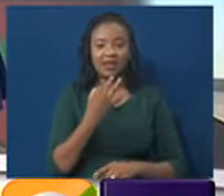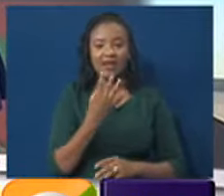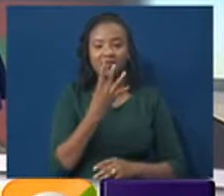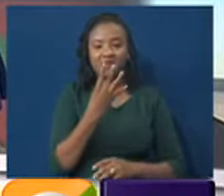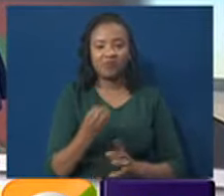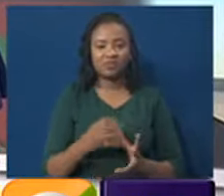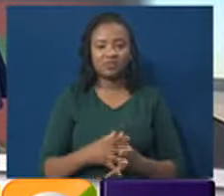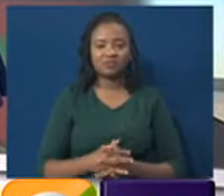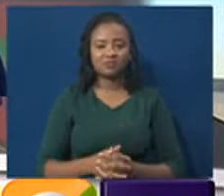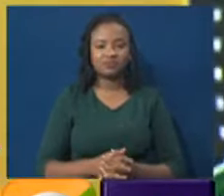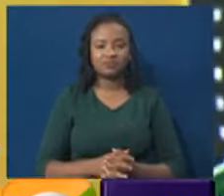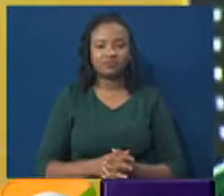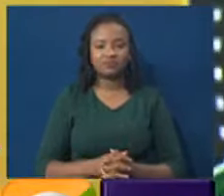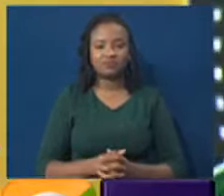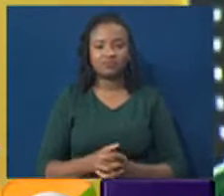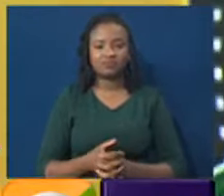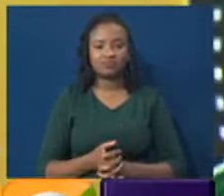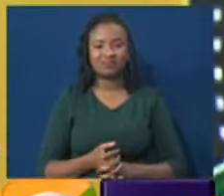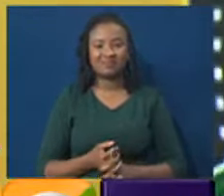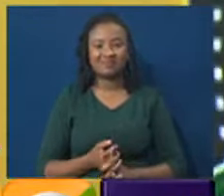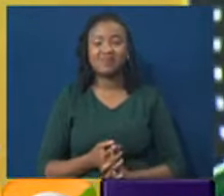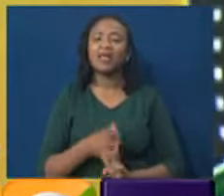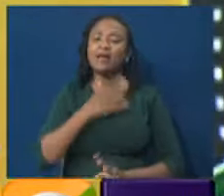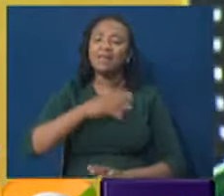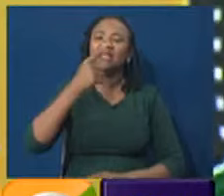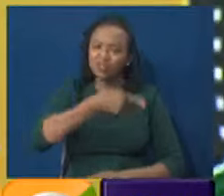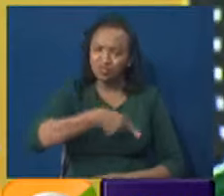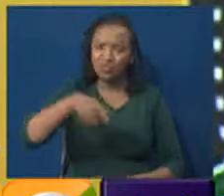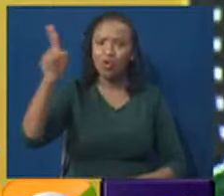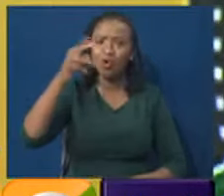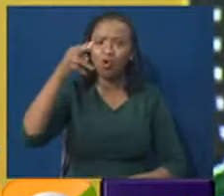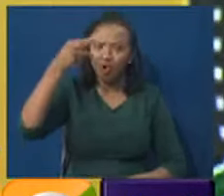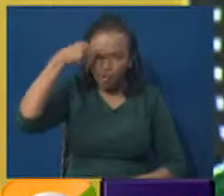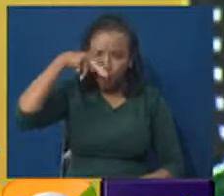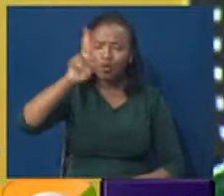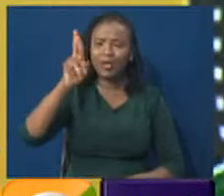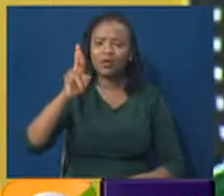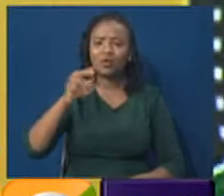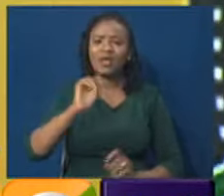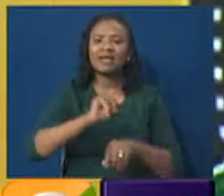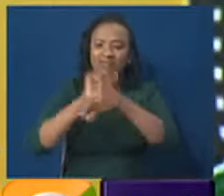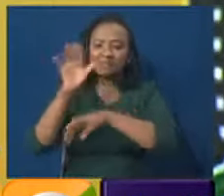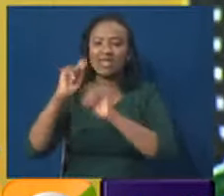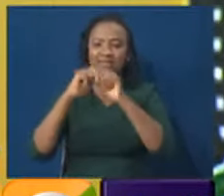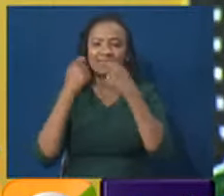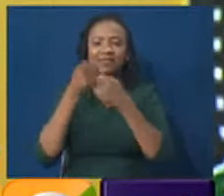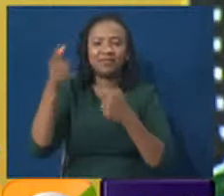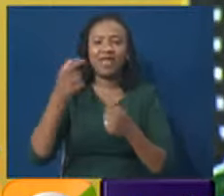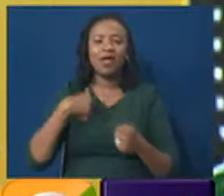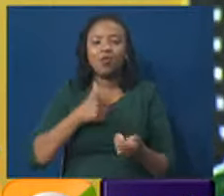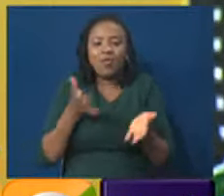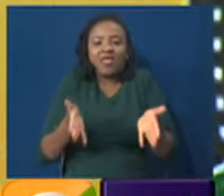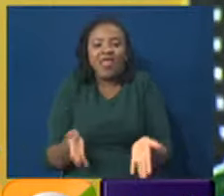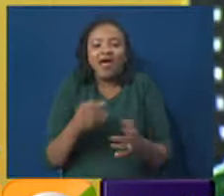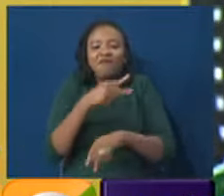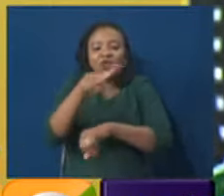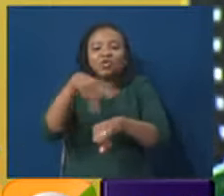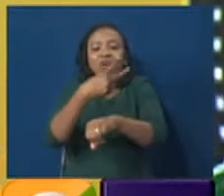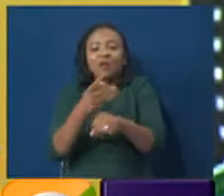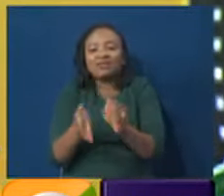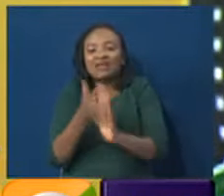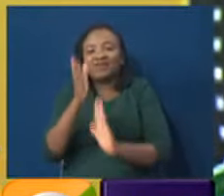Just go. Just go now to Ruiro. That's not go to Ruiro. Yes. Send a crew there. And we are here for 2 hours. What's the hurry